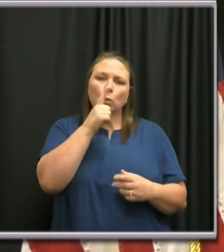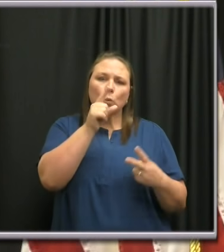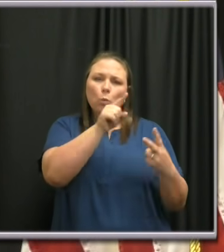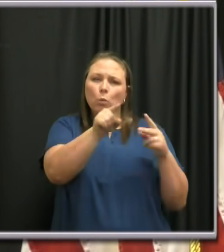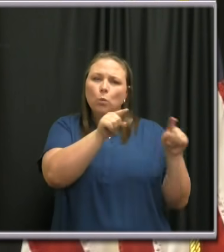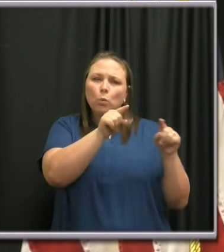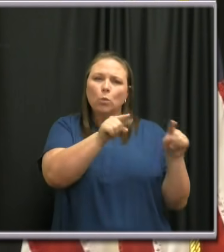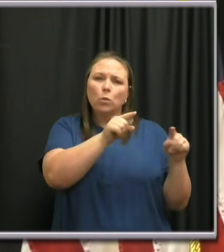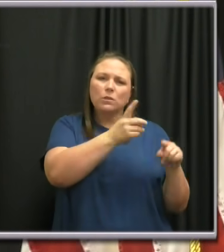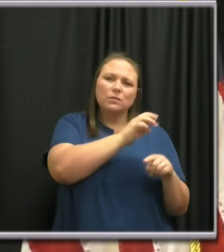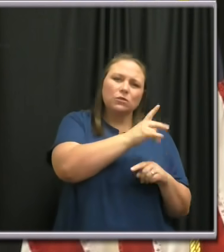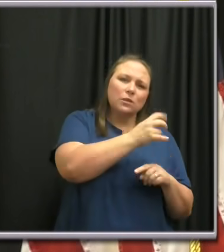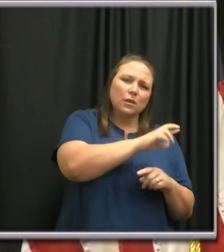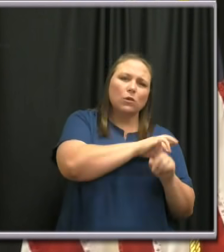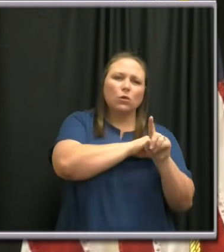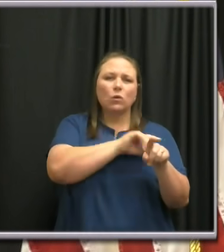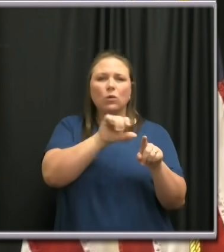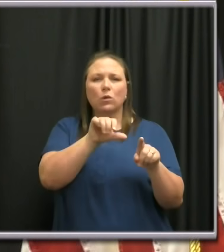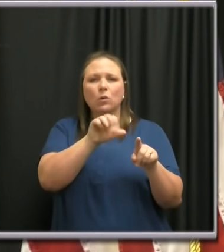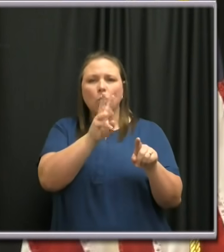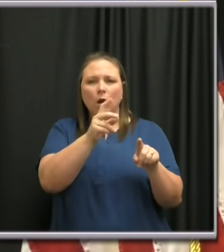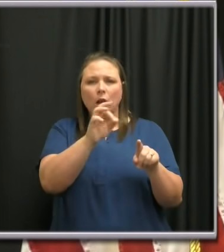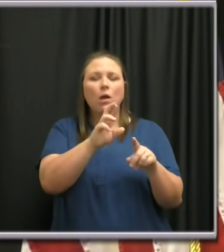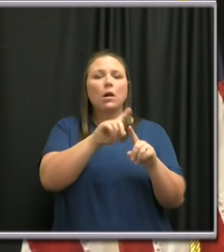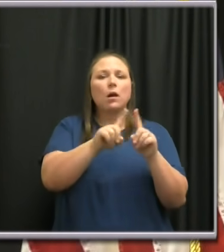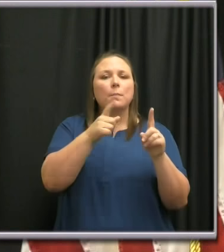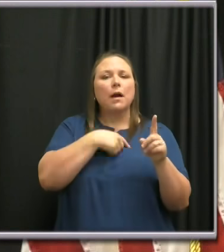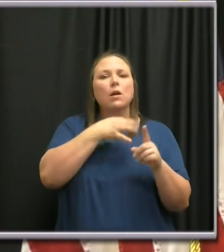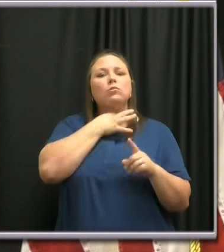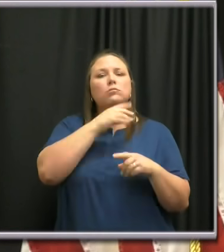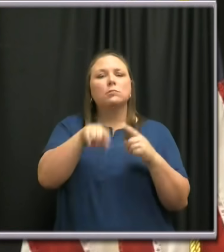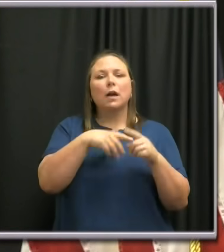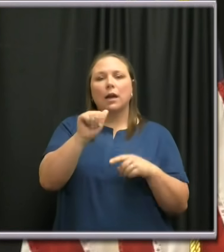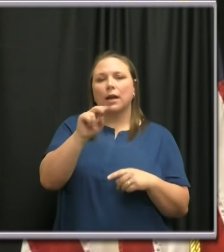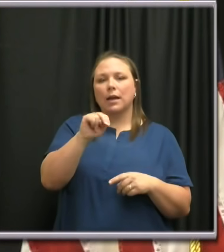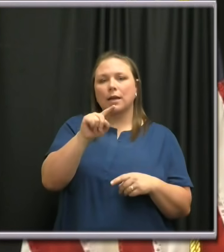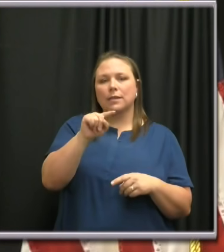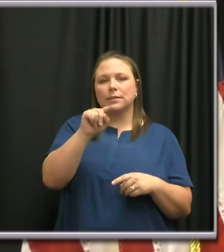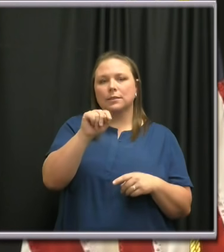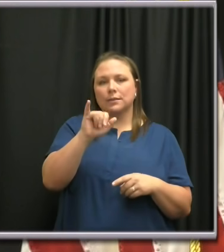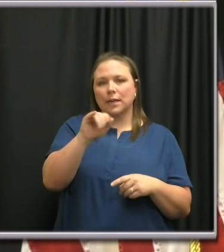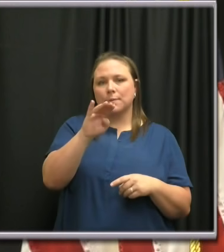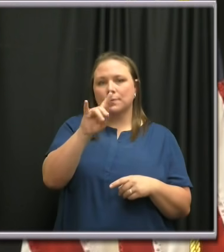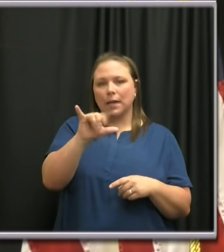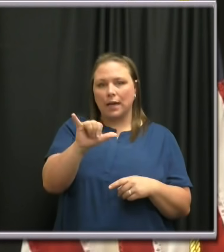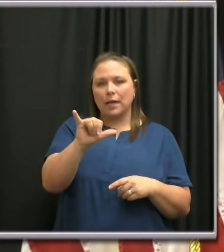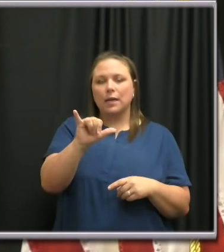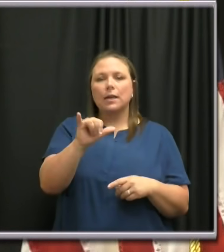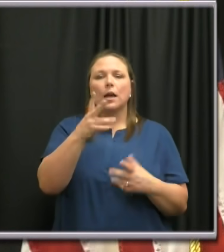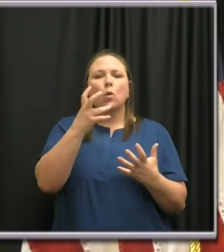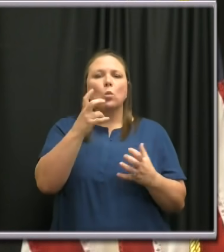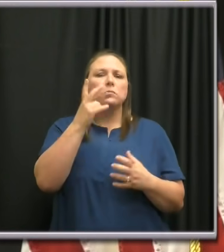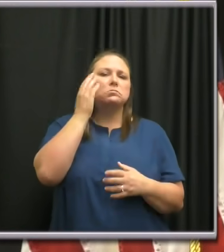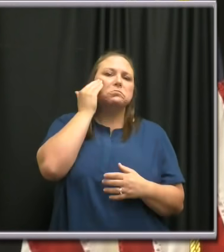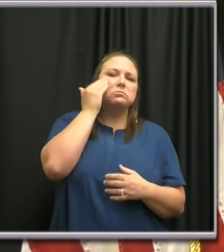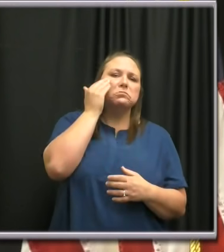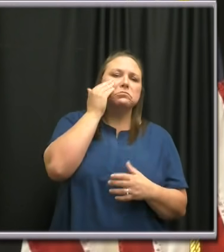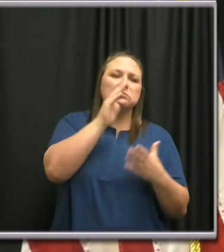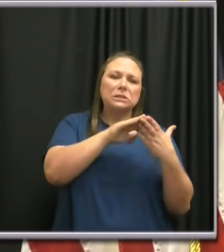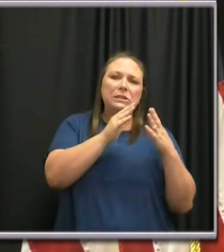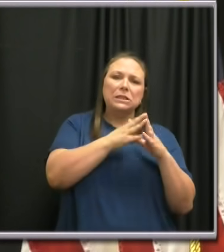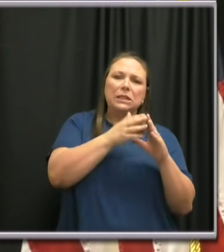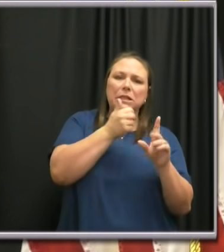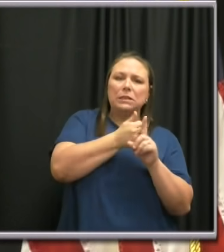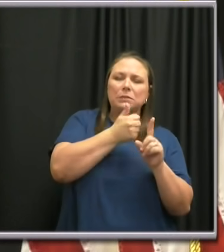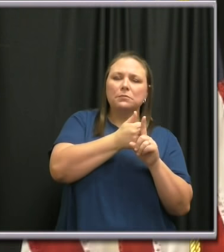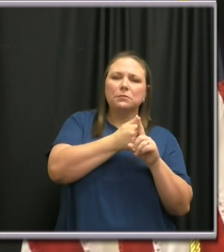but I had a question about the antibodies. I wanted to see if the city was considering antibody